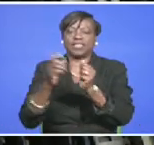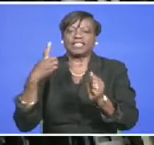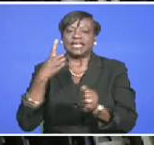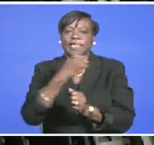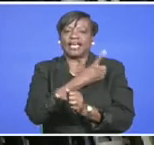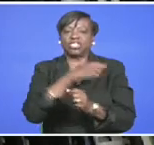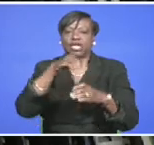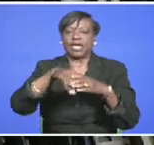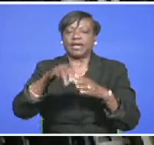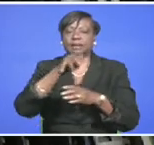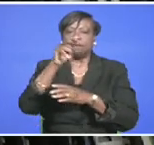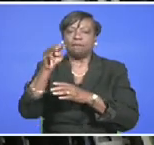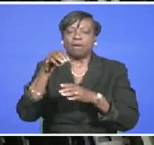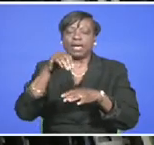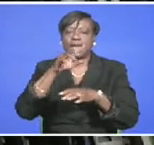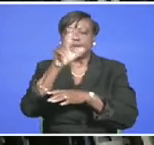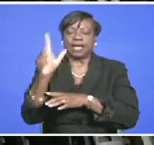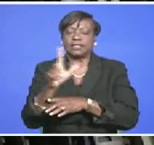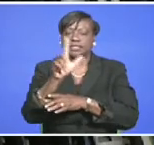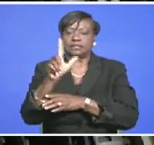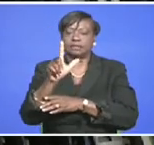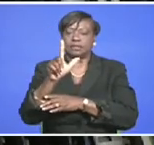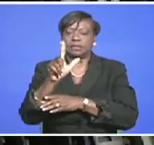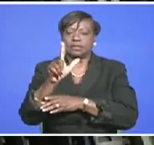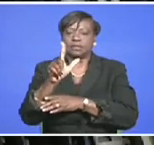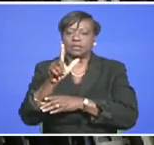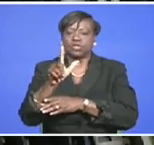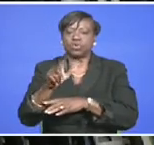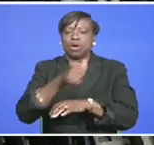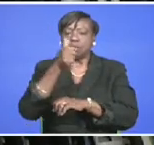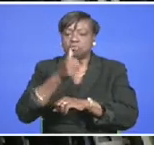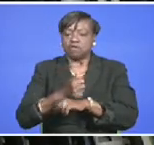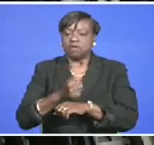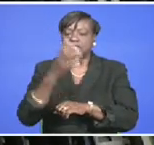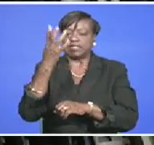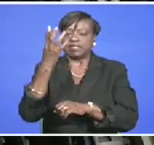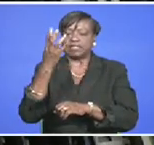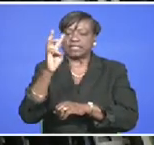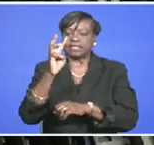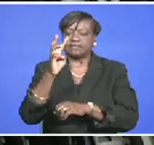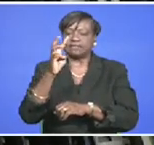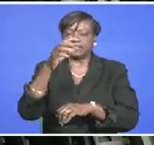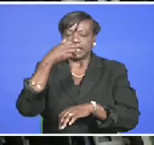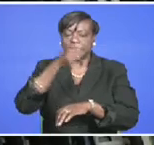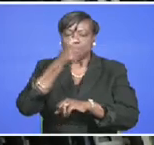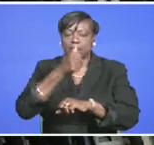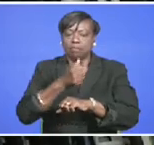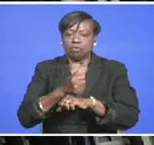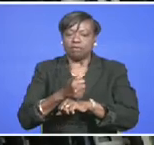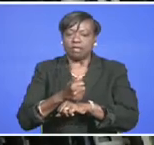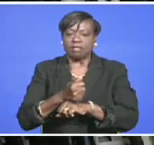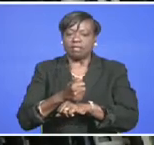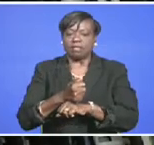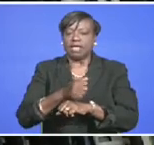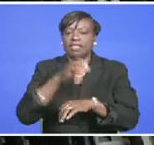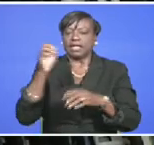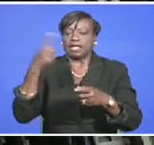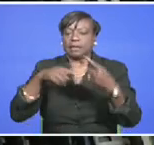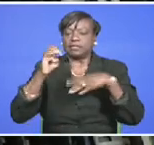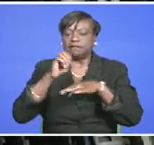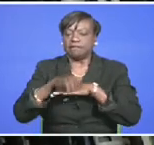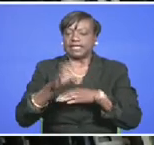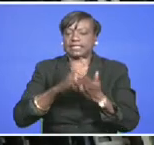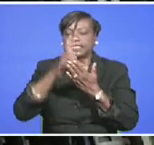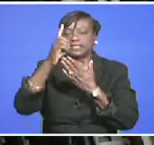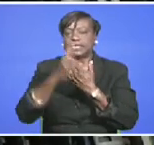and also Peru, they talked about that issue, and we've had, I think, about 15 approvals under that act since it came into effect on December the 12th.